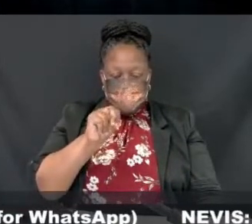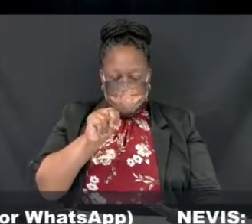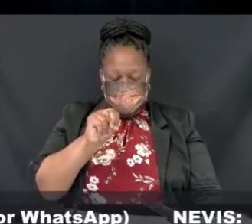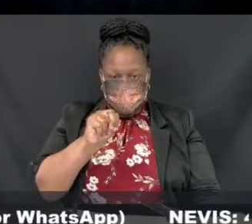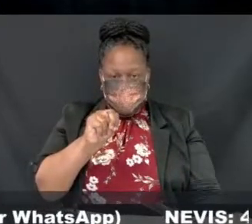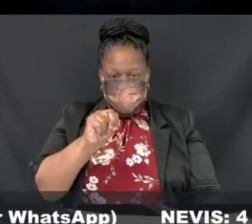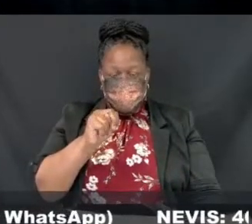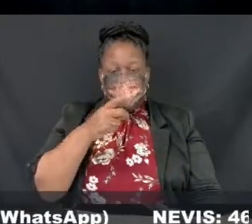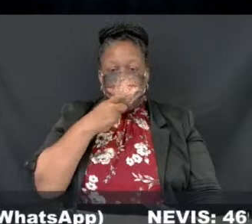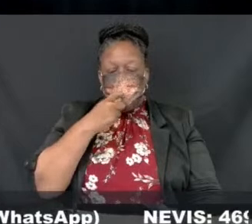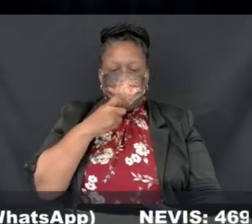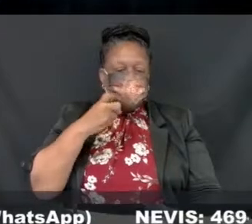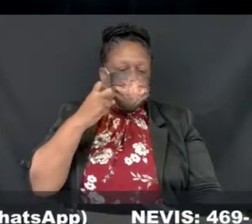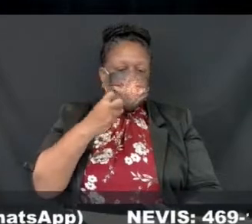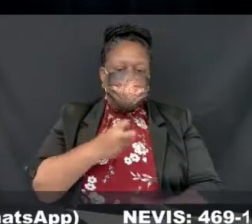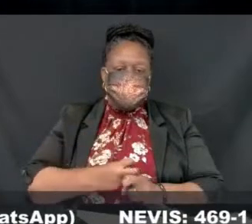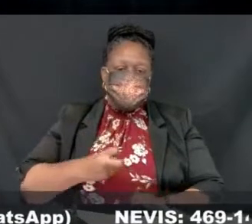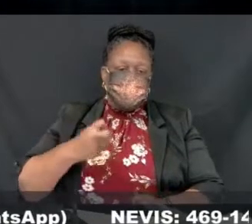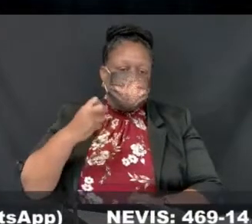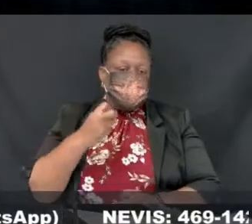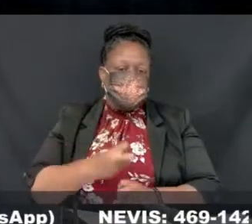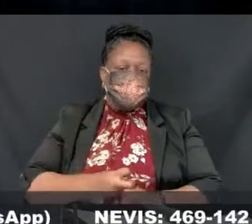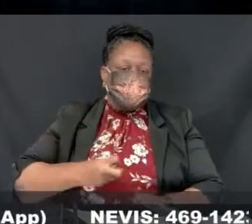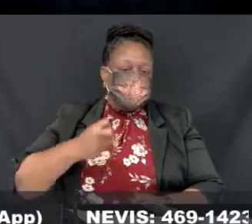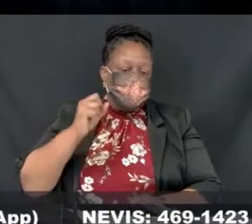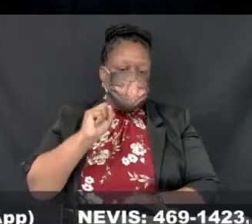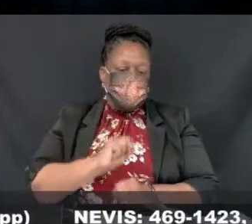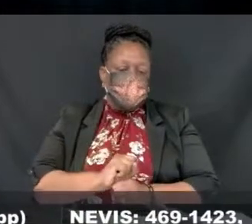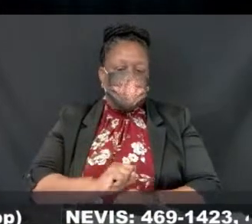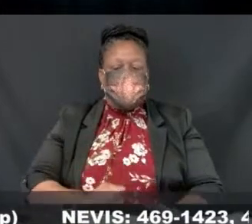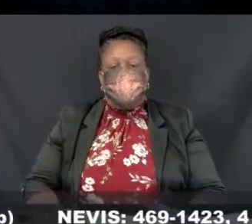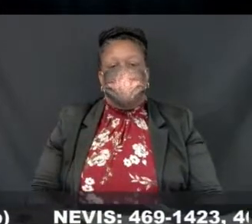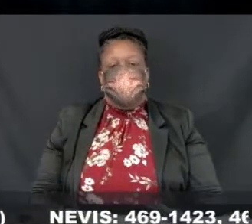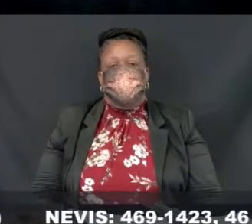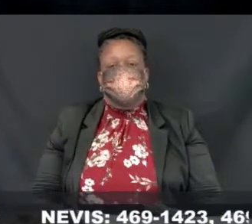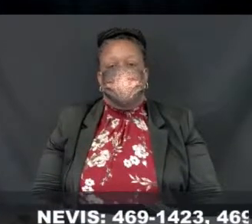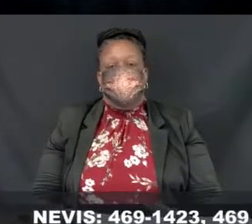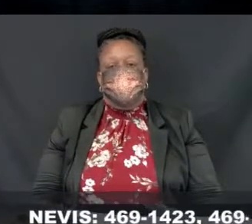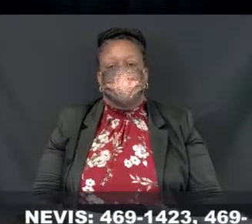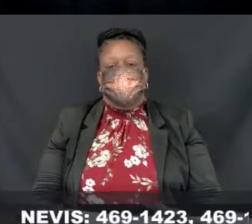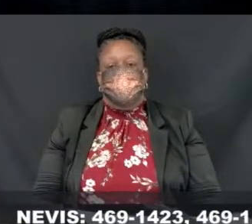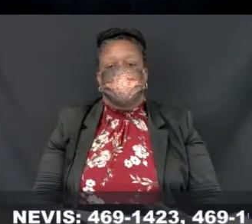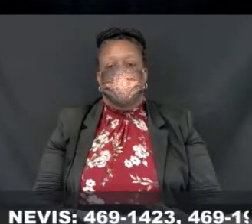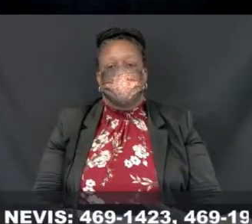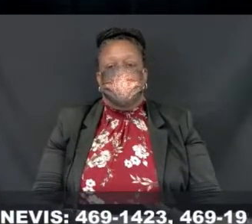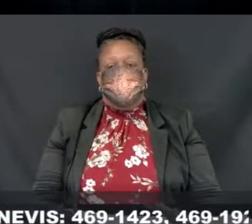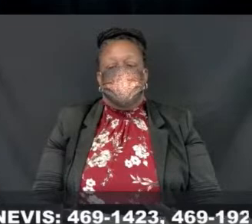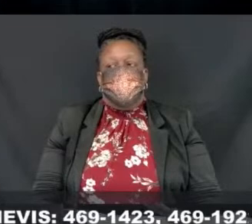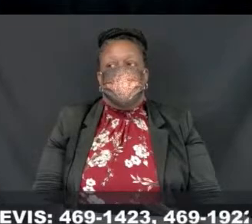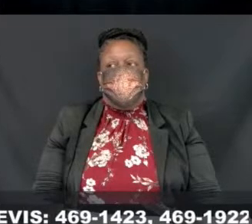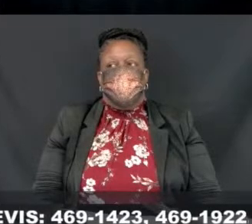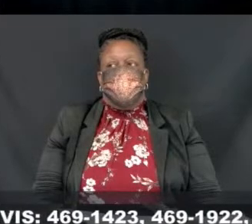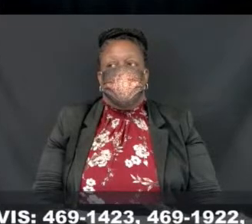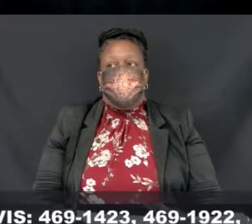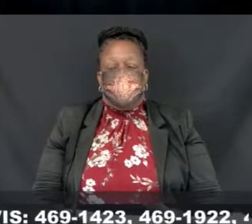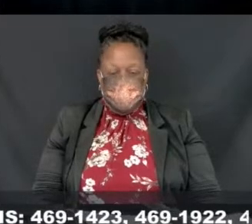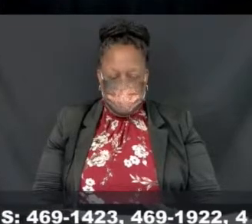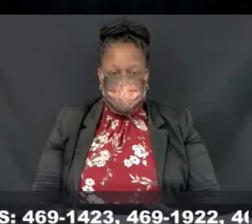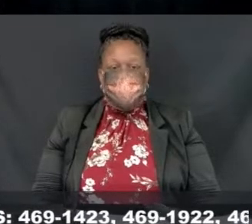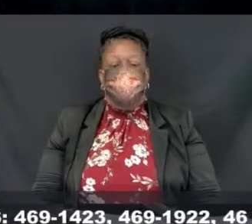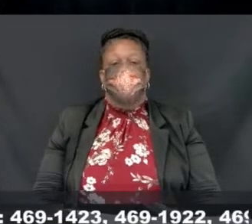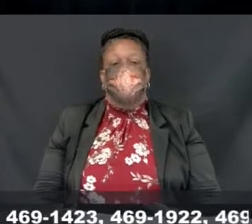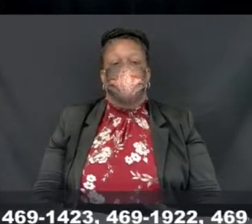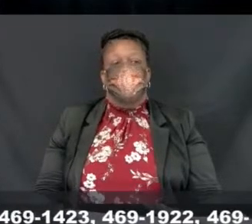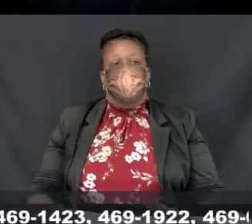over the years as the chair of the Disaster Mitigation Council. And I say that publicly because of